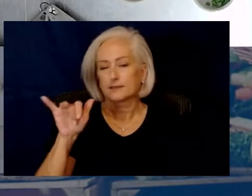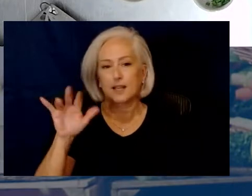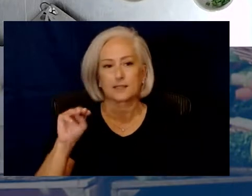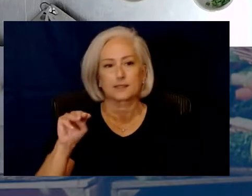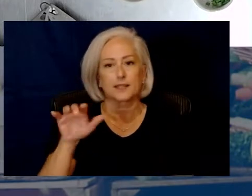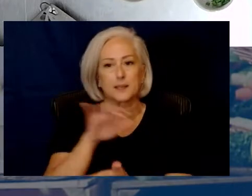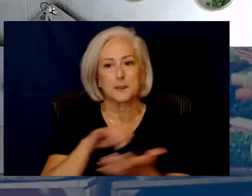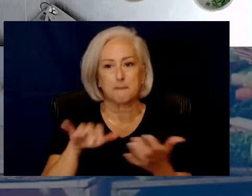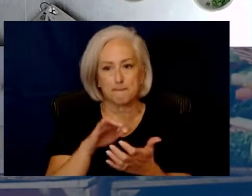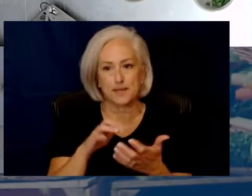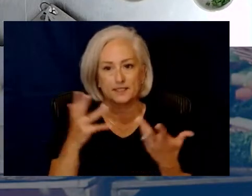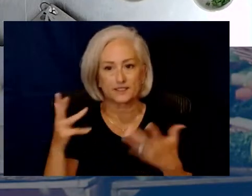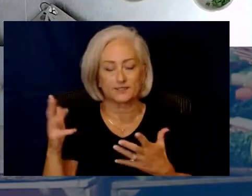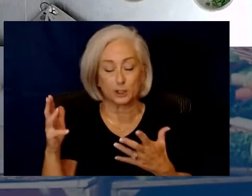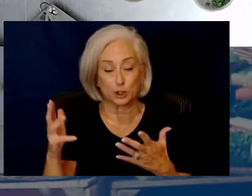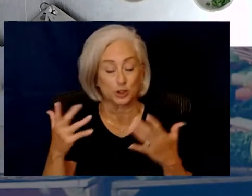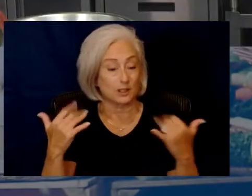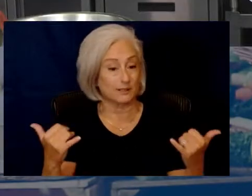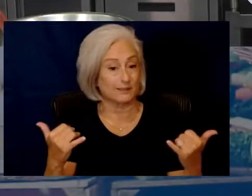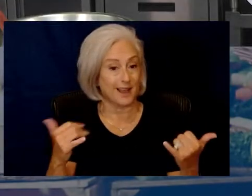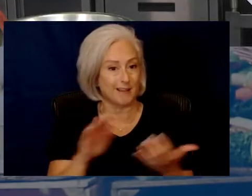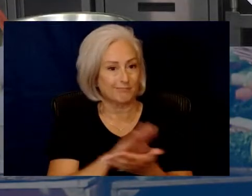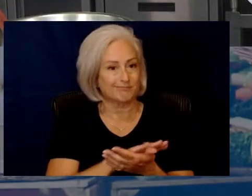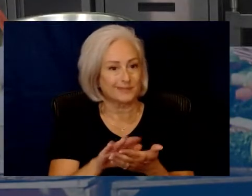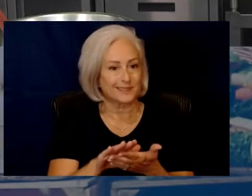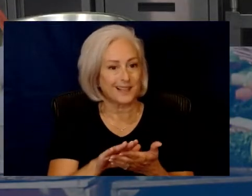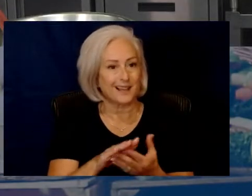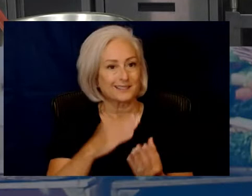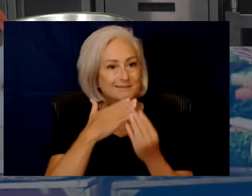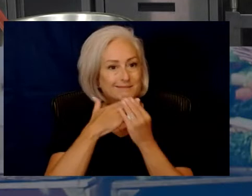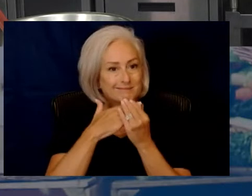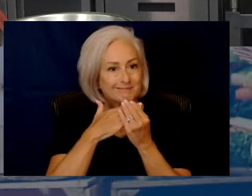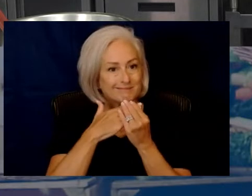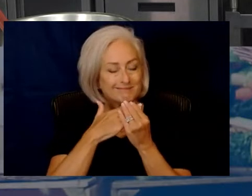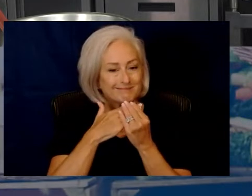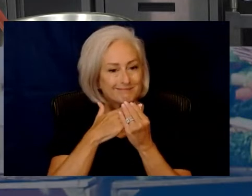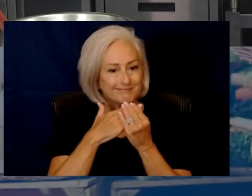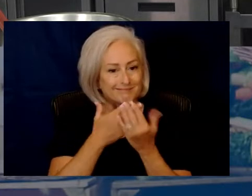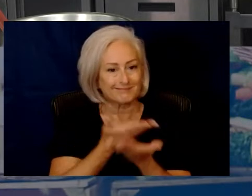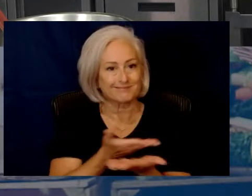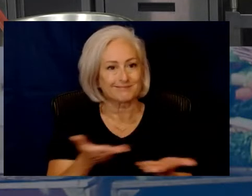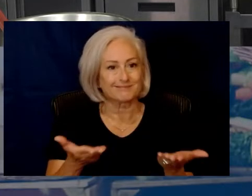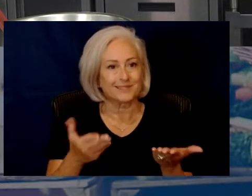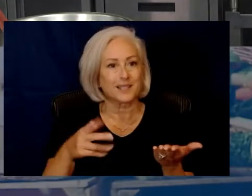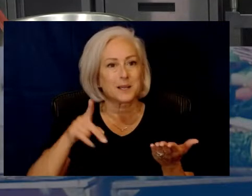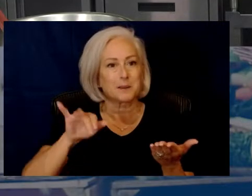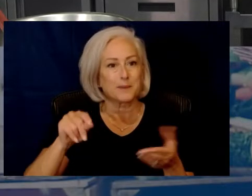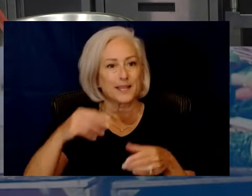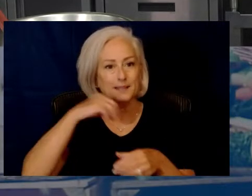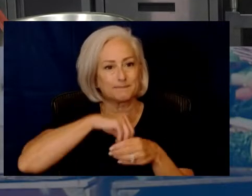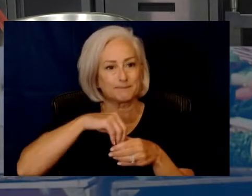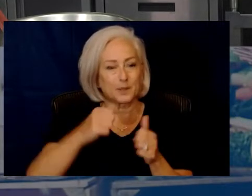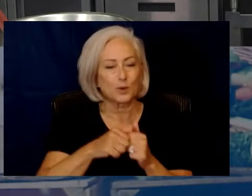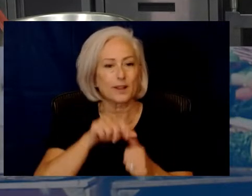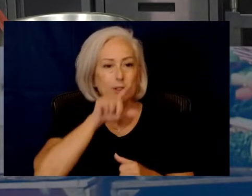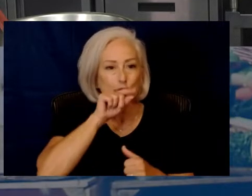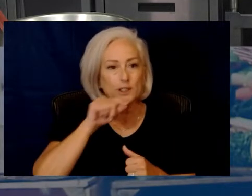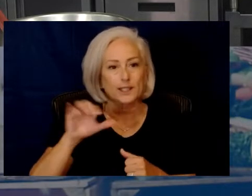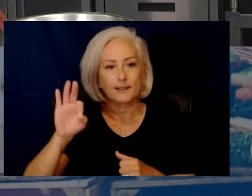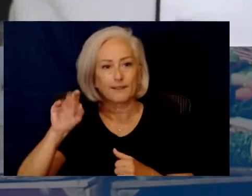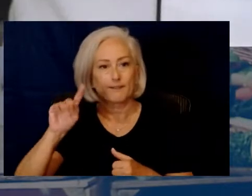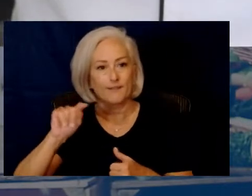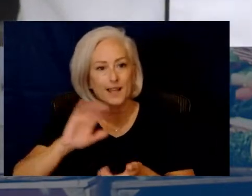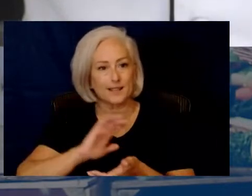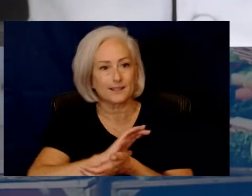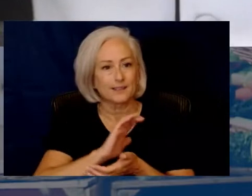you get a nice little mixed product. Here is our finished product, our pitas stuffed with our chicken and feta salad, fresh